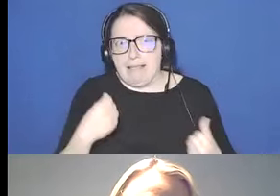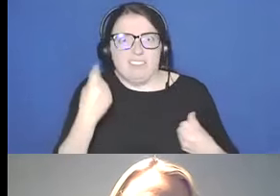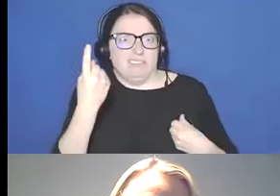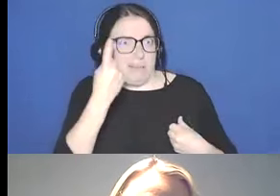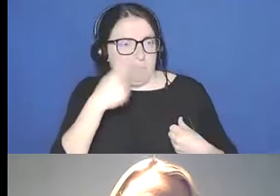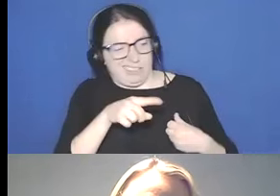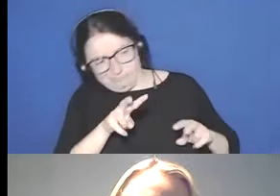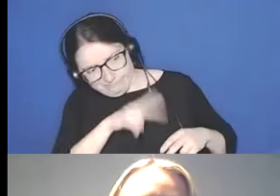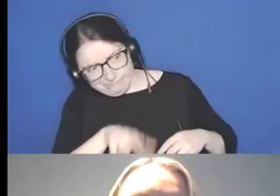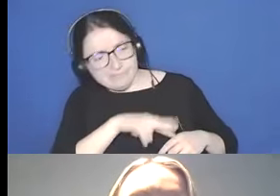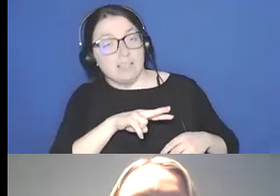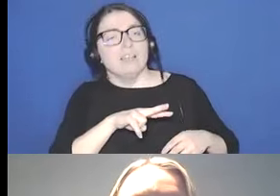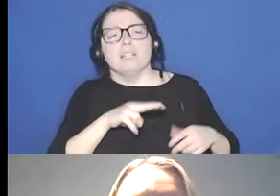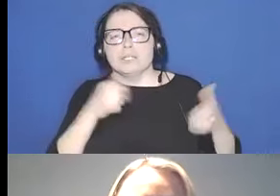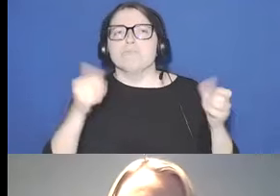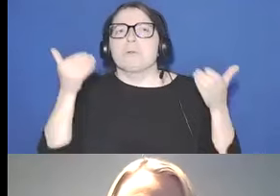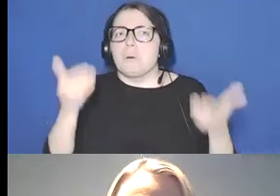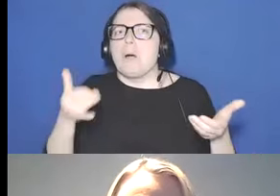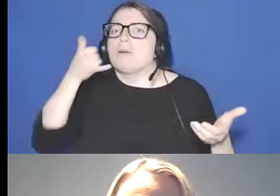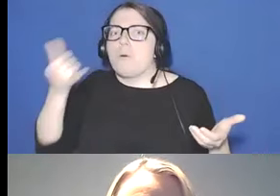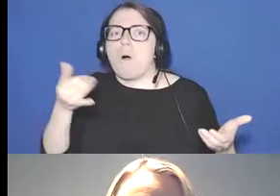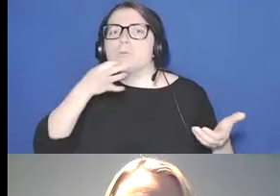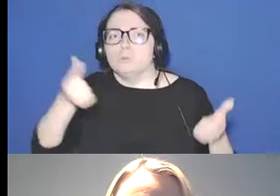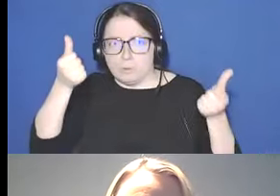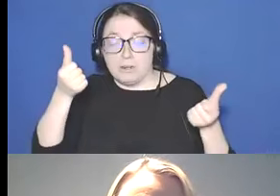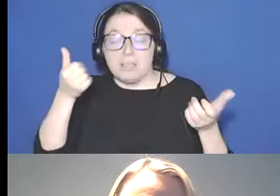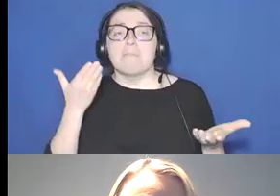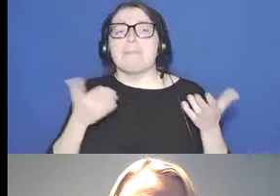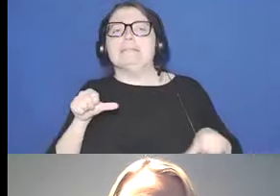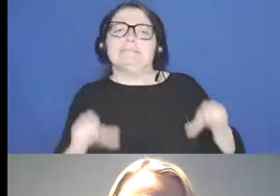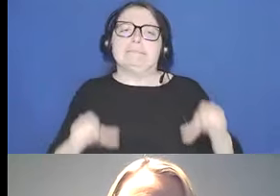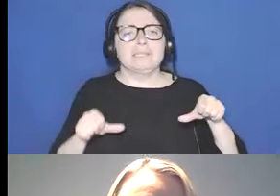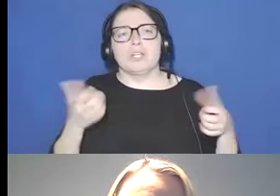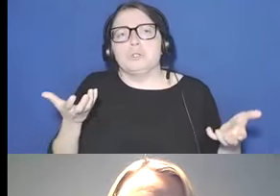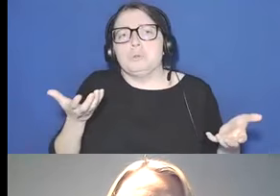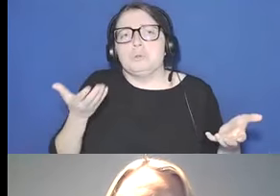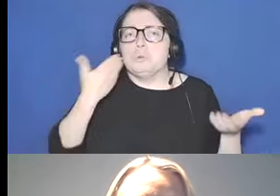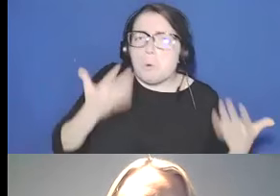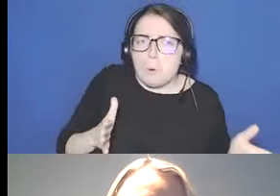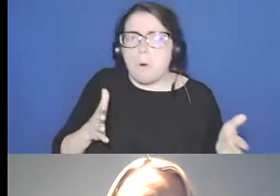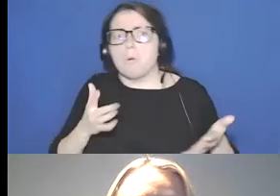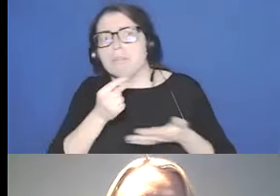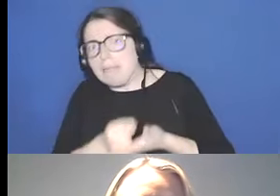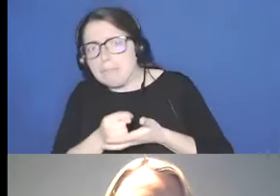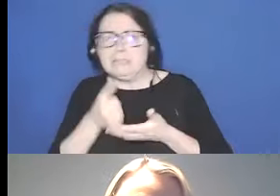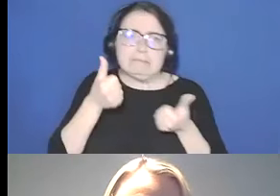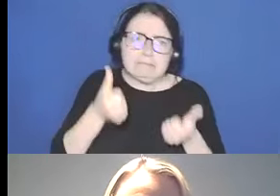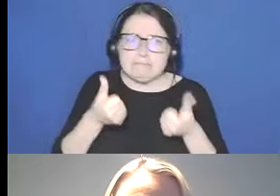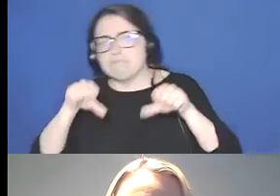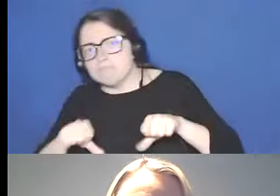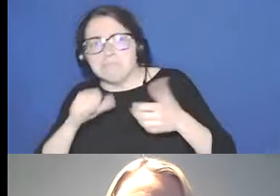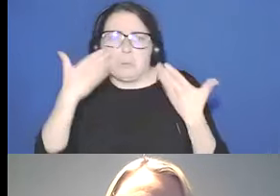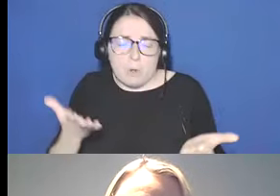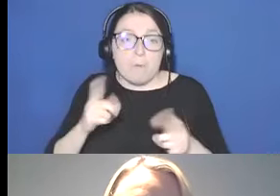sooner rather than later, even if you're not sure that you want to pursue therapy at that time, because then in 6 months, you'll get that